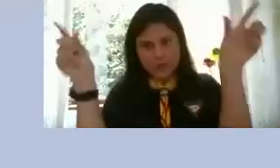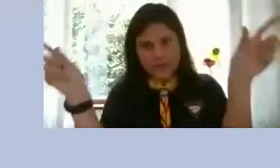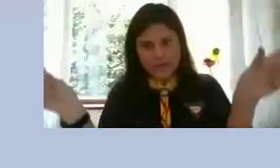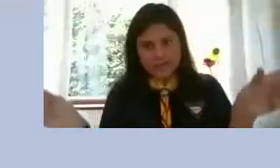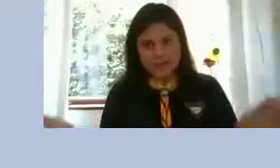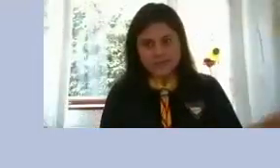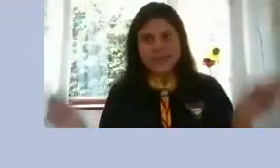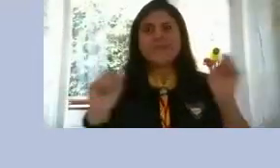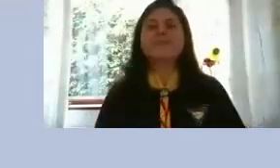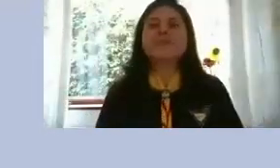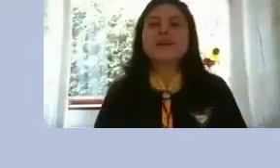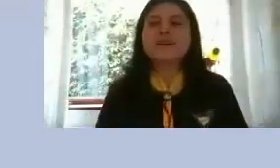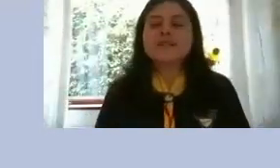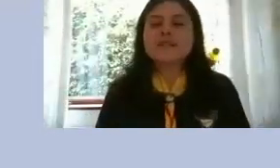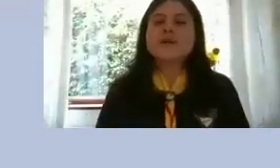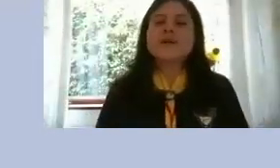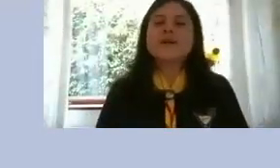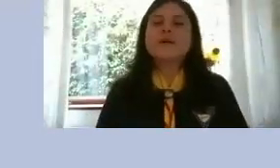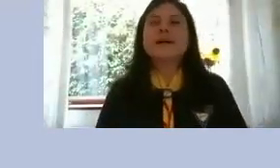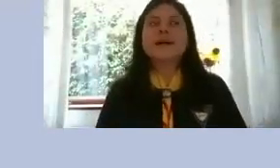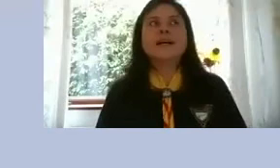two hands, okay? So